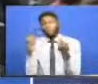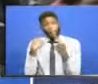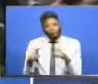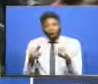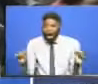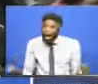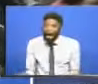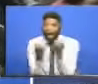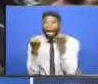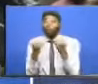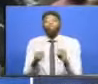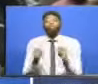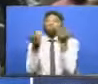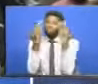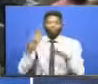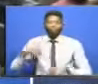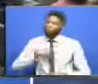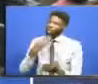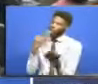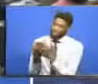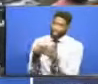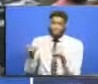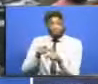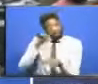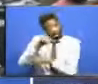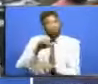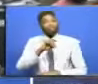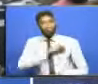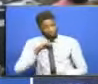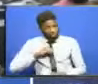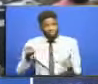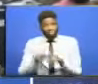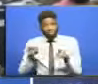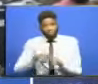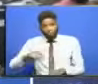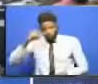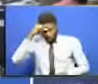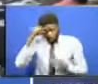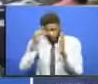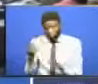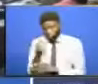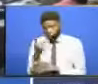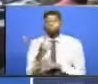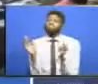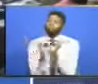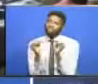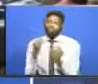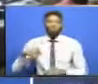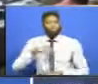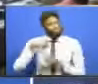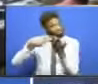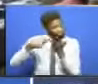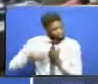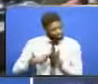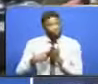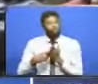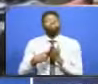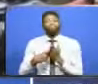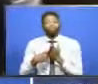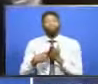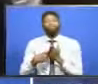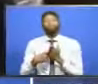na tunashukuru, tunaomba senators na governors tukue na kikao a forum. Tudadiliane, tuchunge mambo ya nini? Mambo